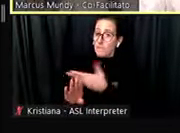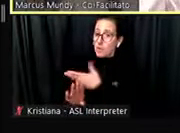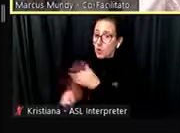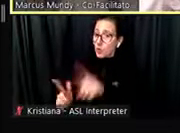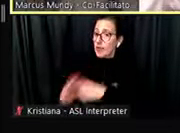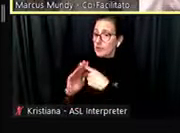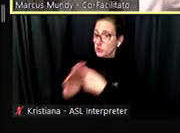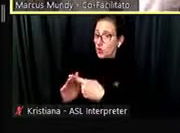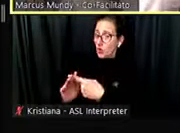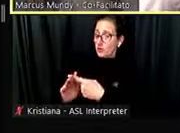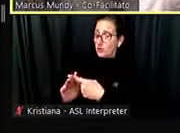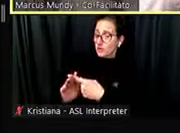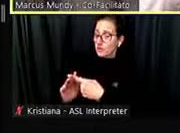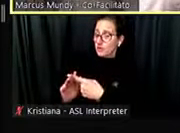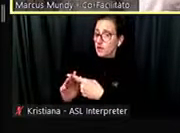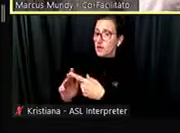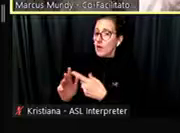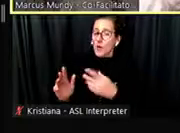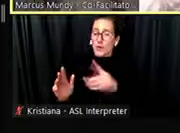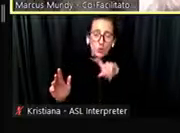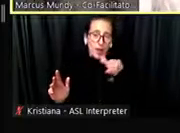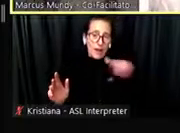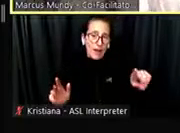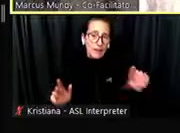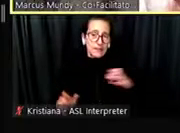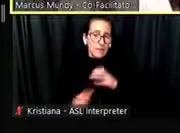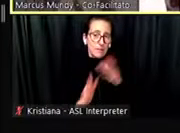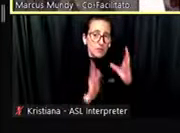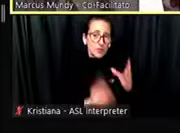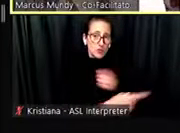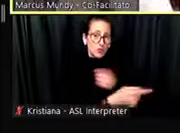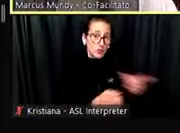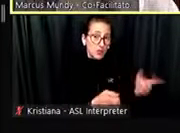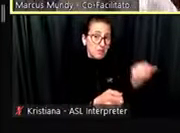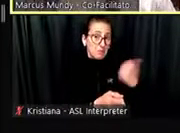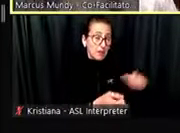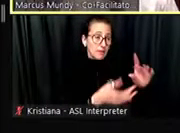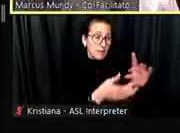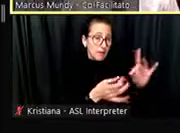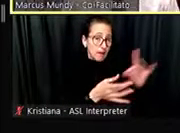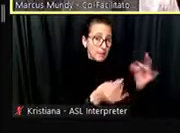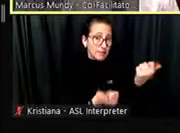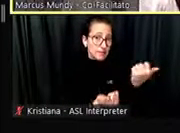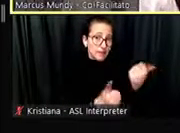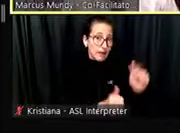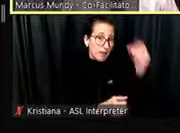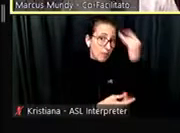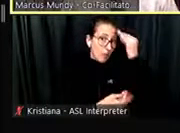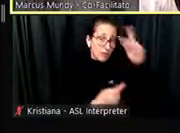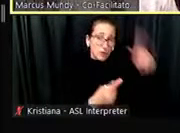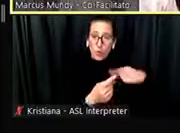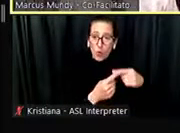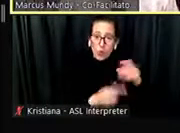weigh in about anything that has preceded this or anything that you wanted to prime the pump for what we hear